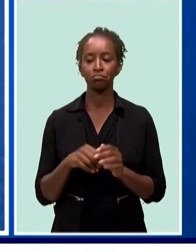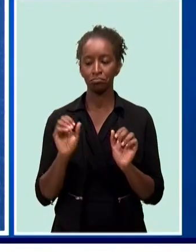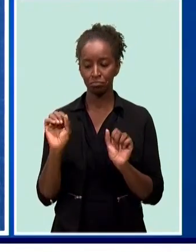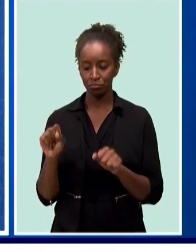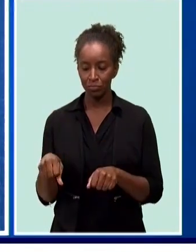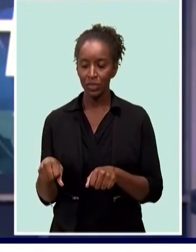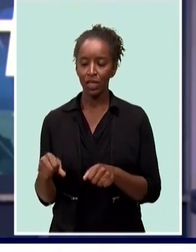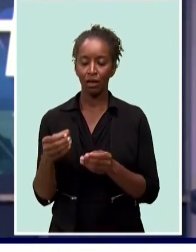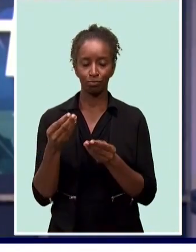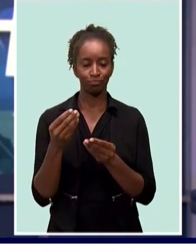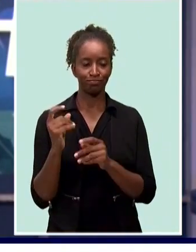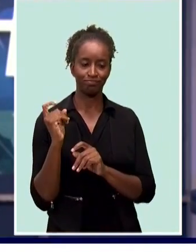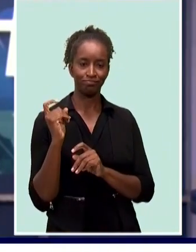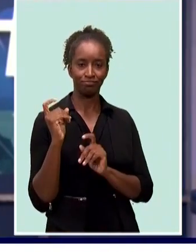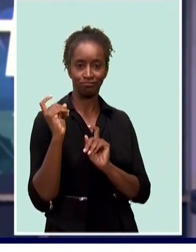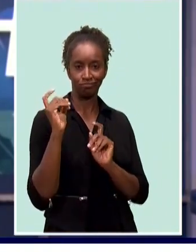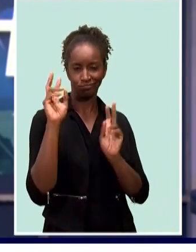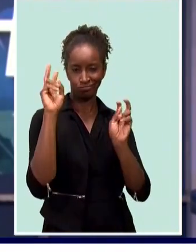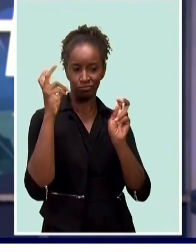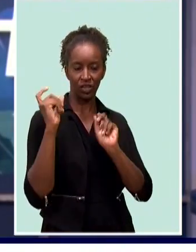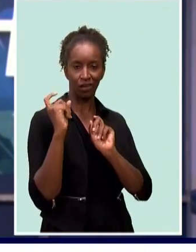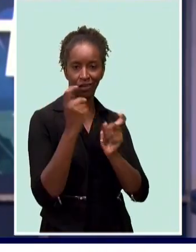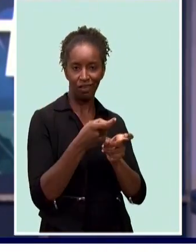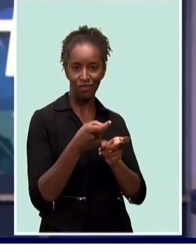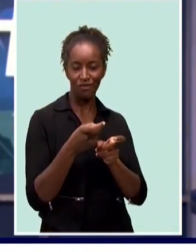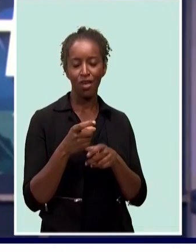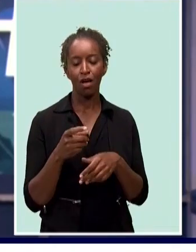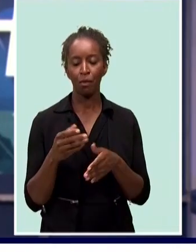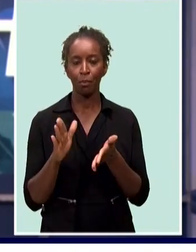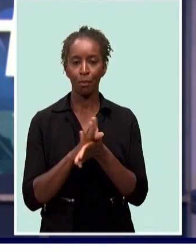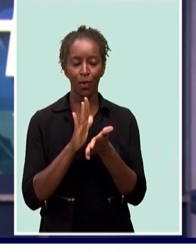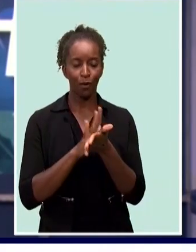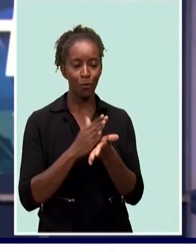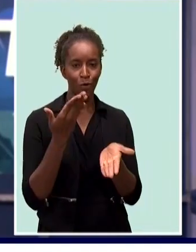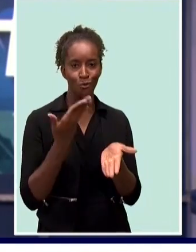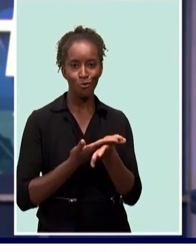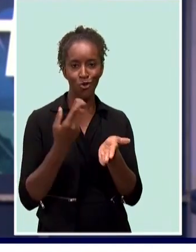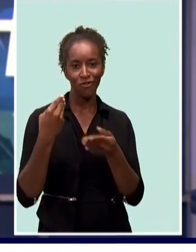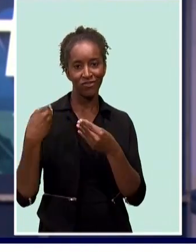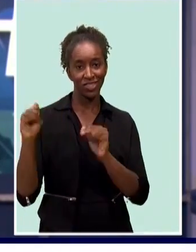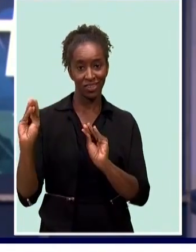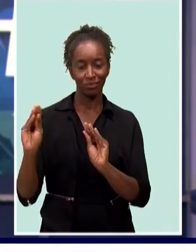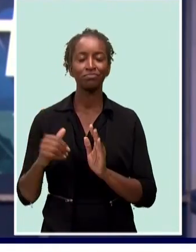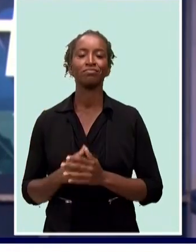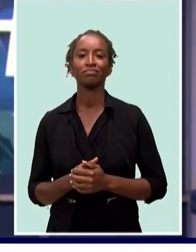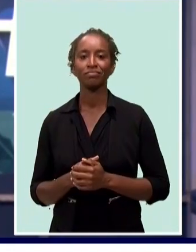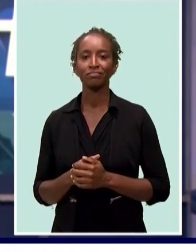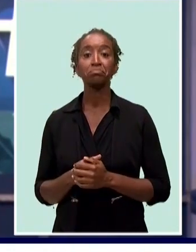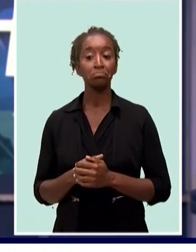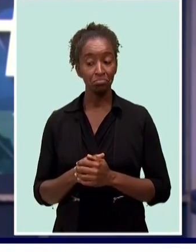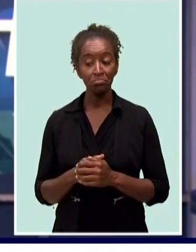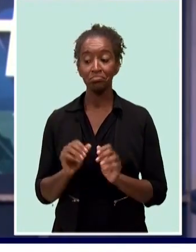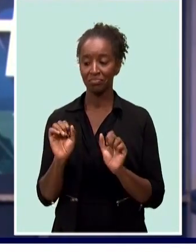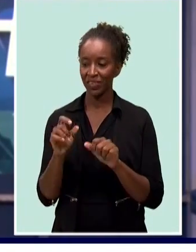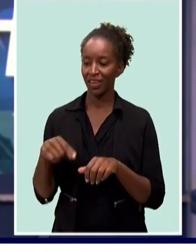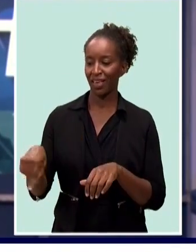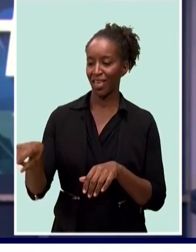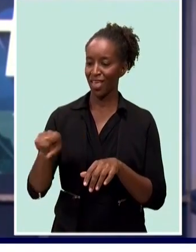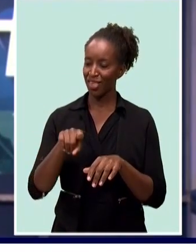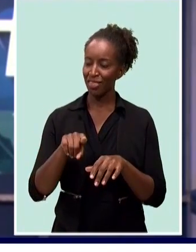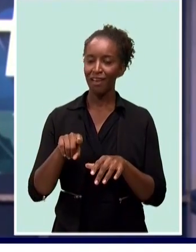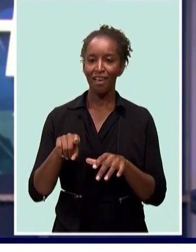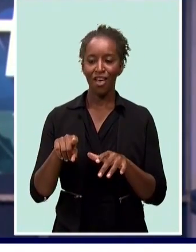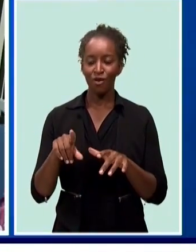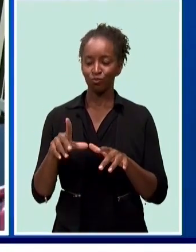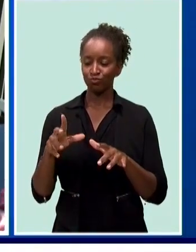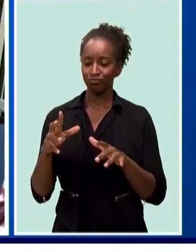receipt. And Minister Simmons says that the groundbreaking exercise will essentially bring vendors into the 21st century.